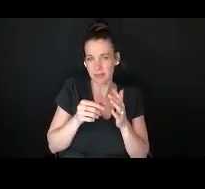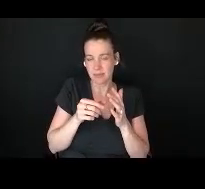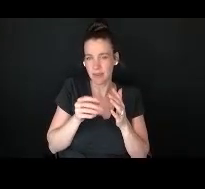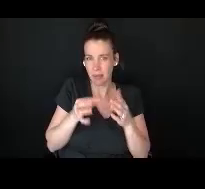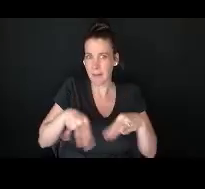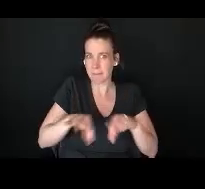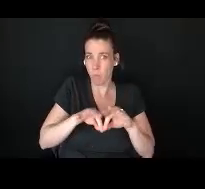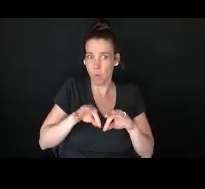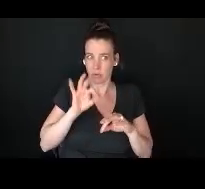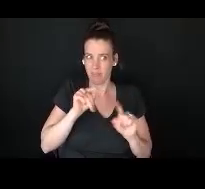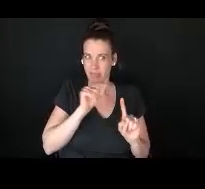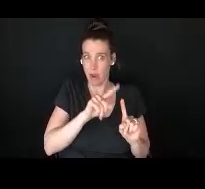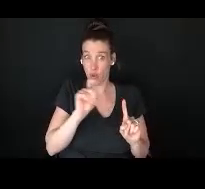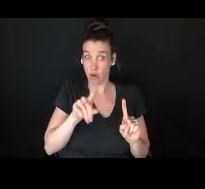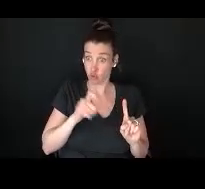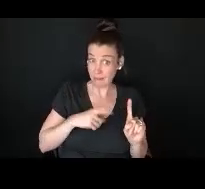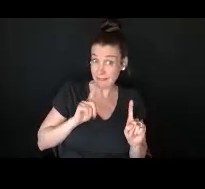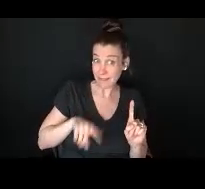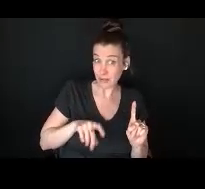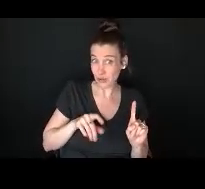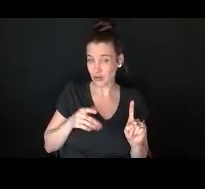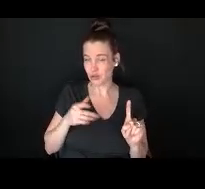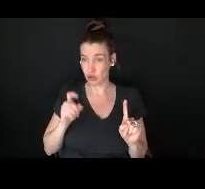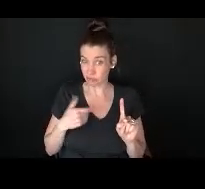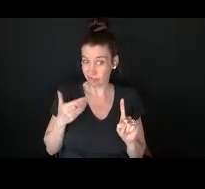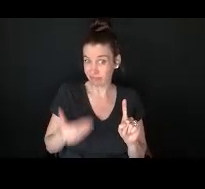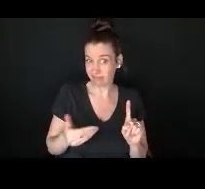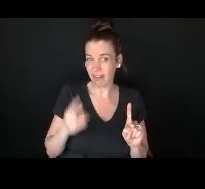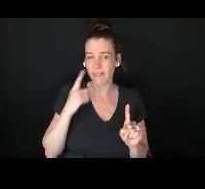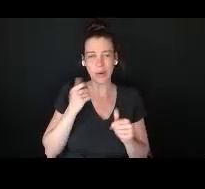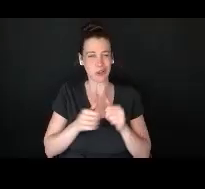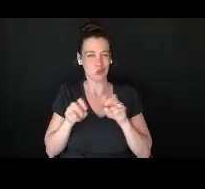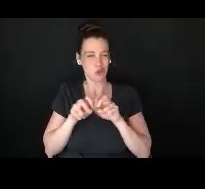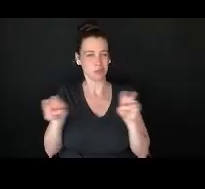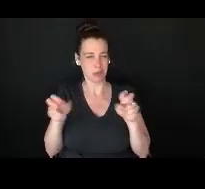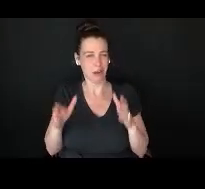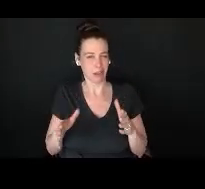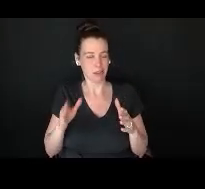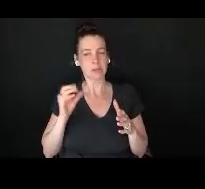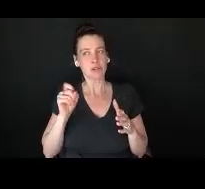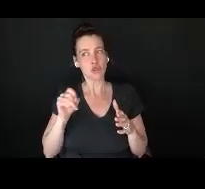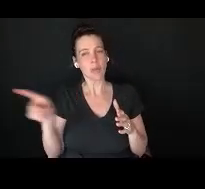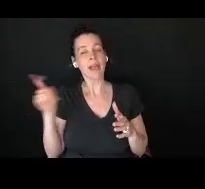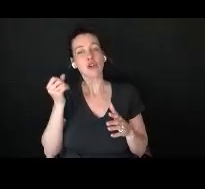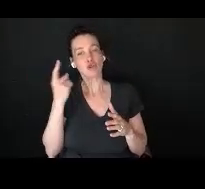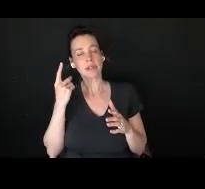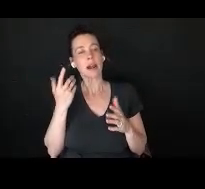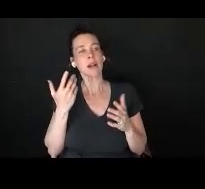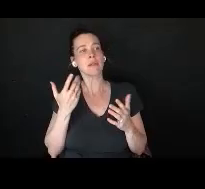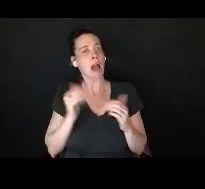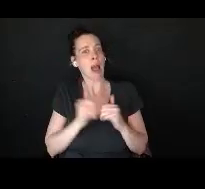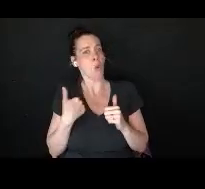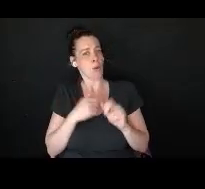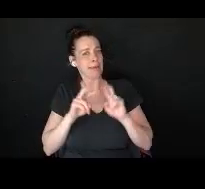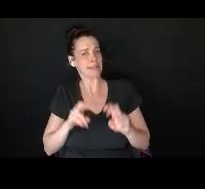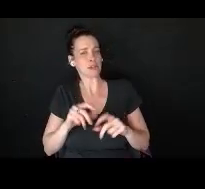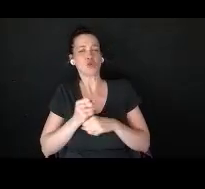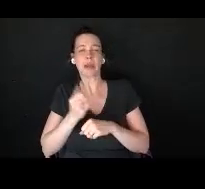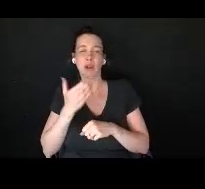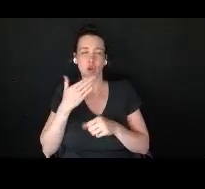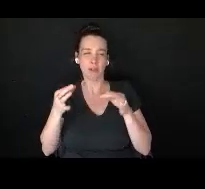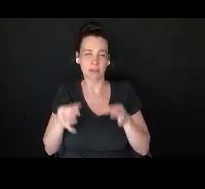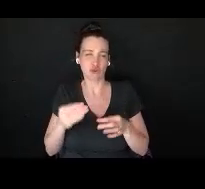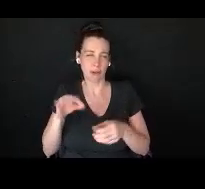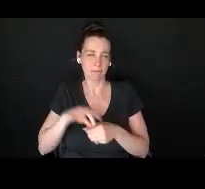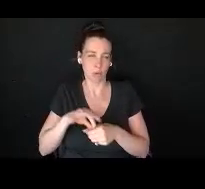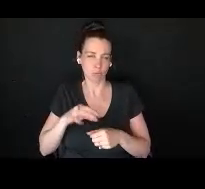question answered very clearly for each assigned reviewer and having panel members kind of understand what the assessment is so that they can make an informed vote.